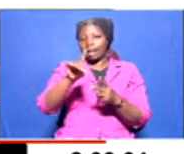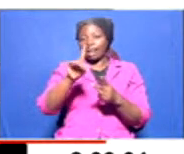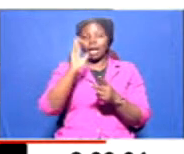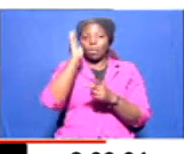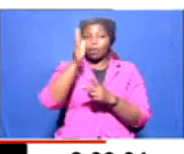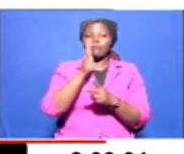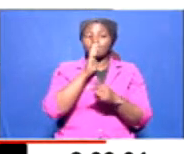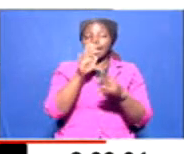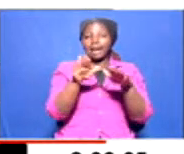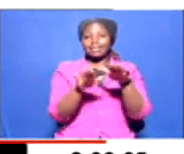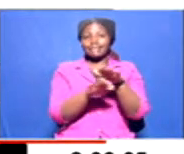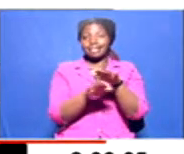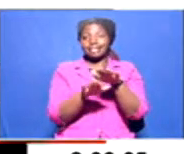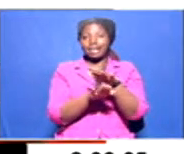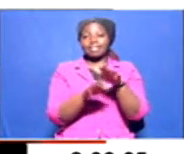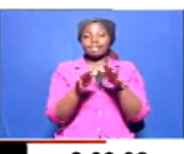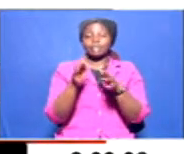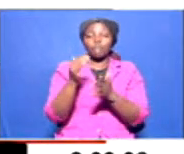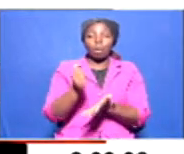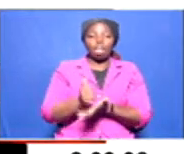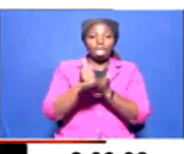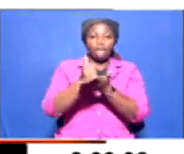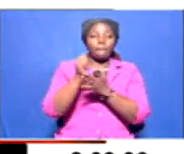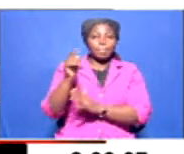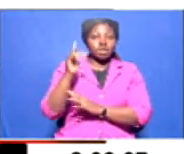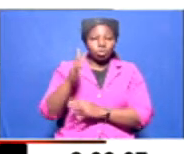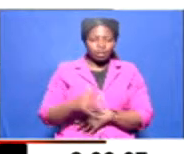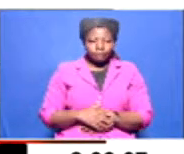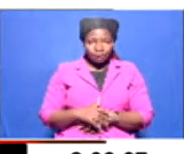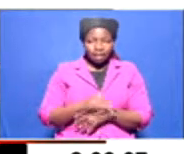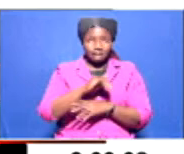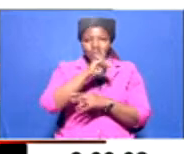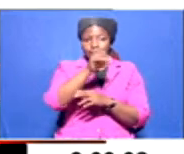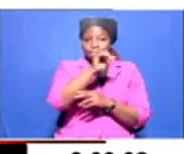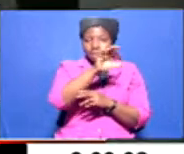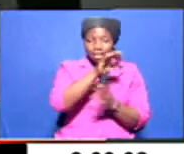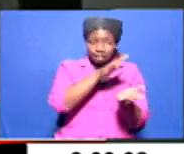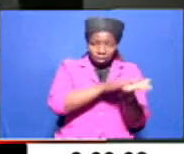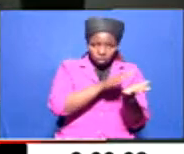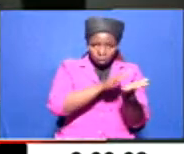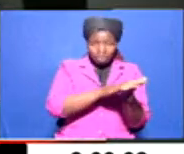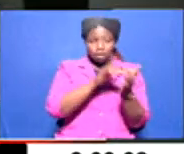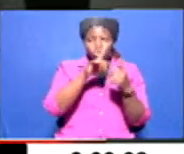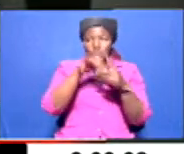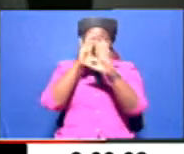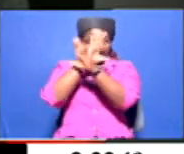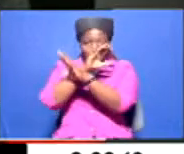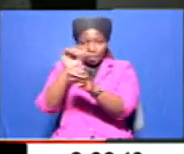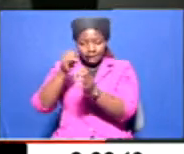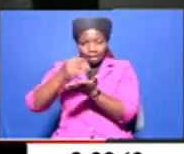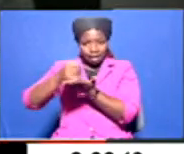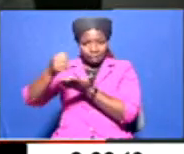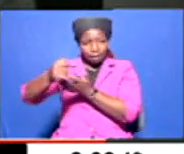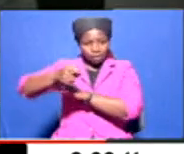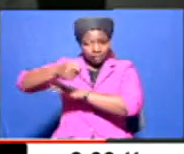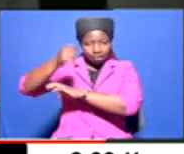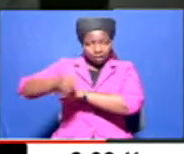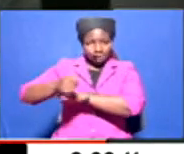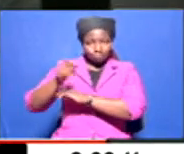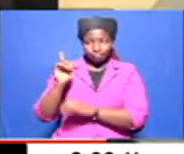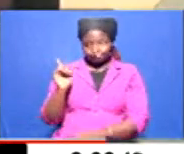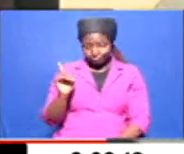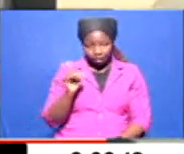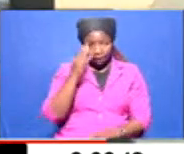On 4th May, the Judicial Service Commission JSC recommended to the head of state the suspension of Justice Chitembwe